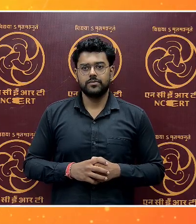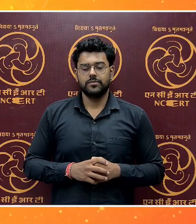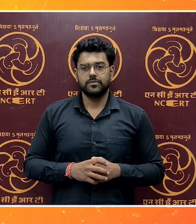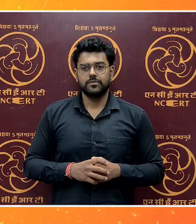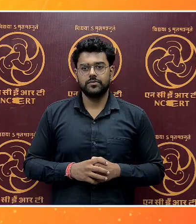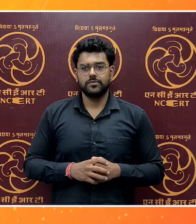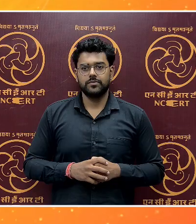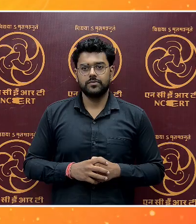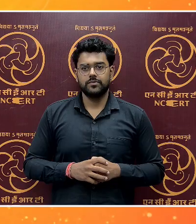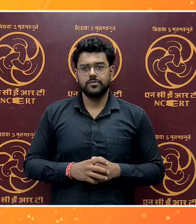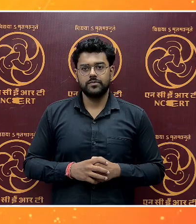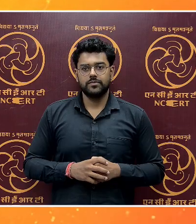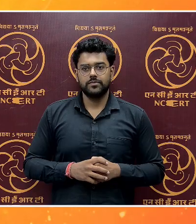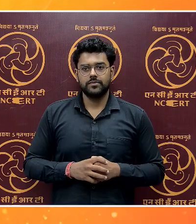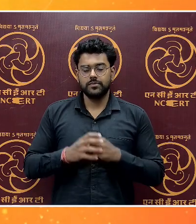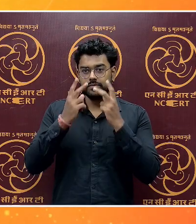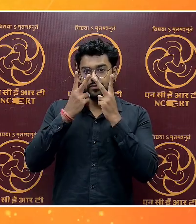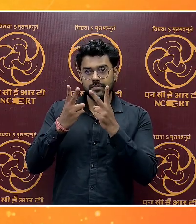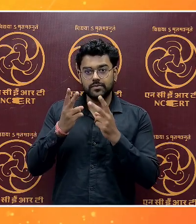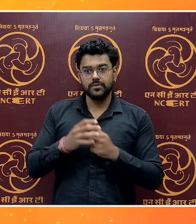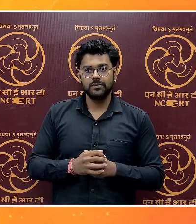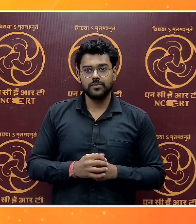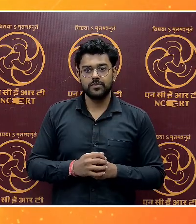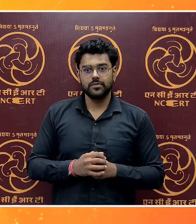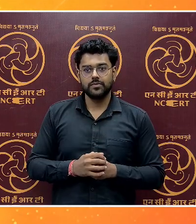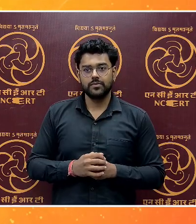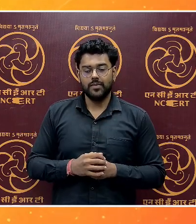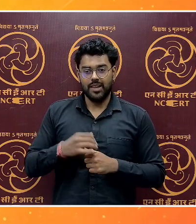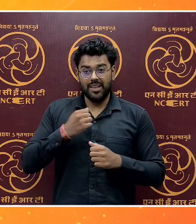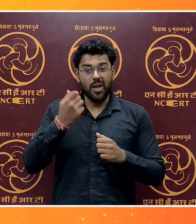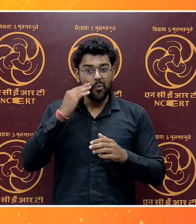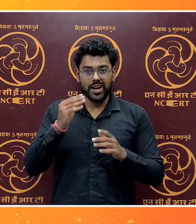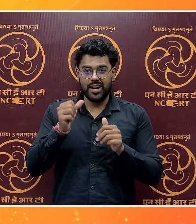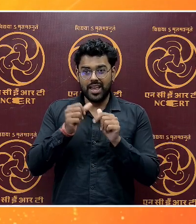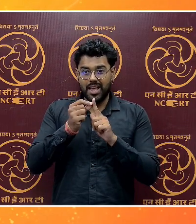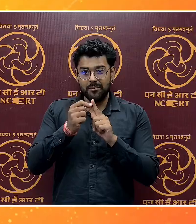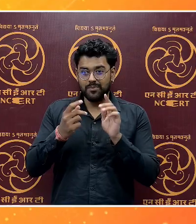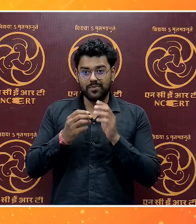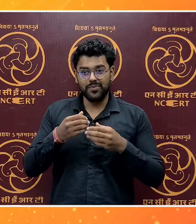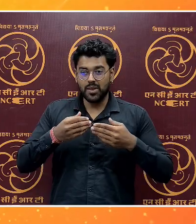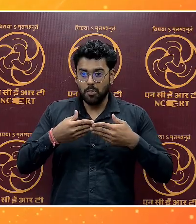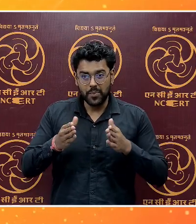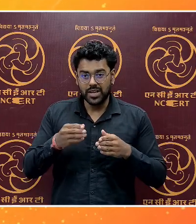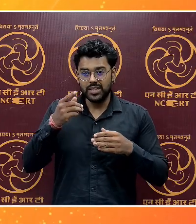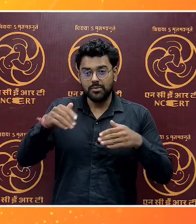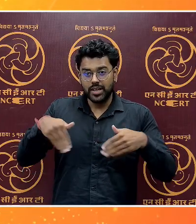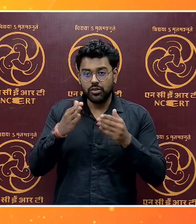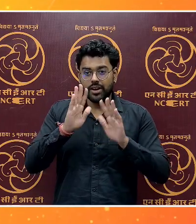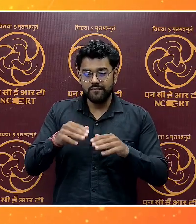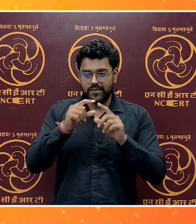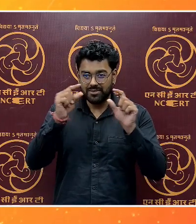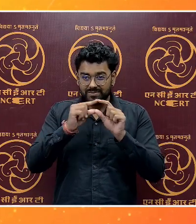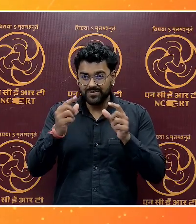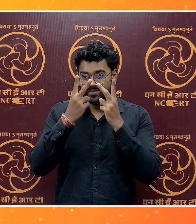Yeah. So this is the first screen of our application. Here you can show some of the intro of about the application is here.